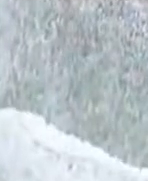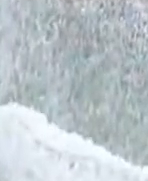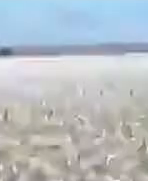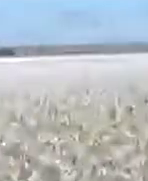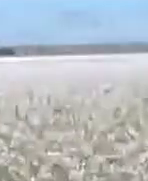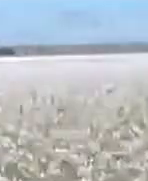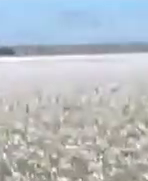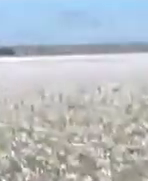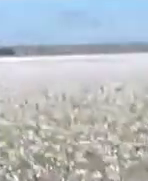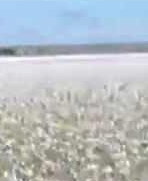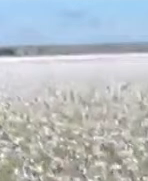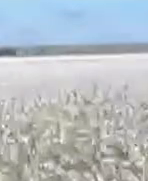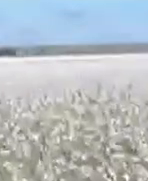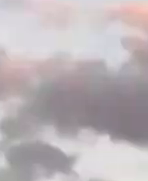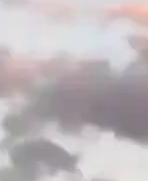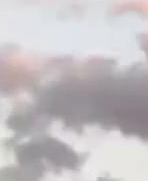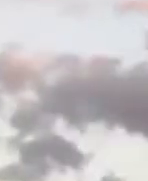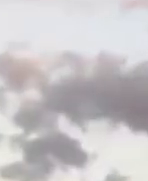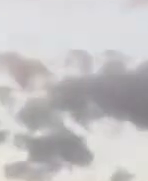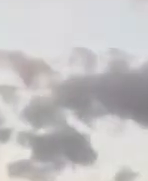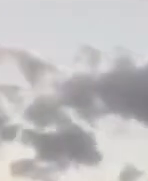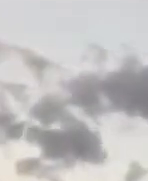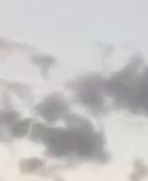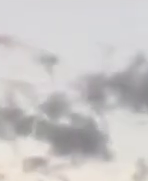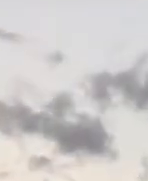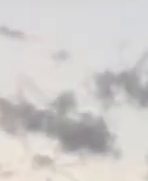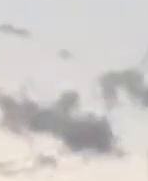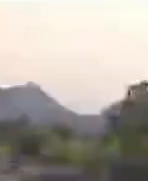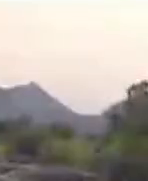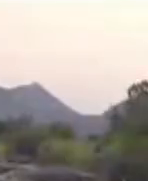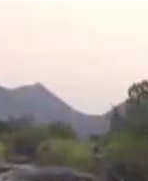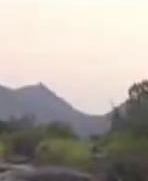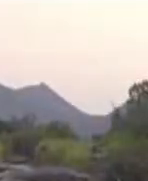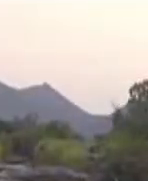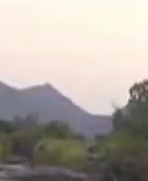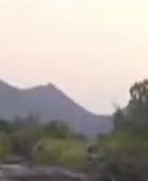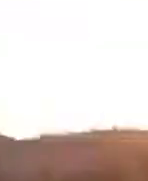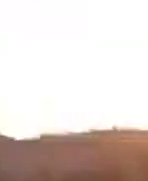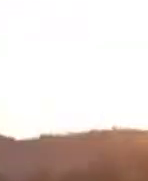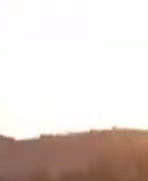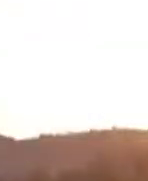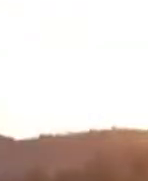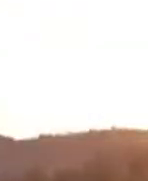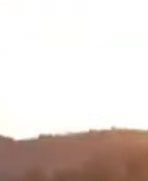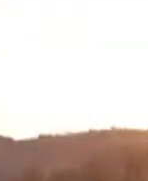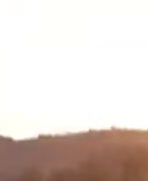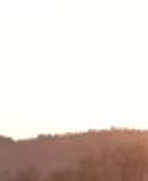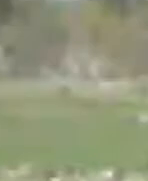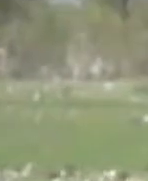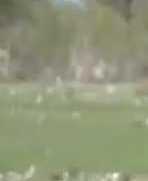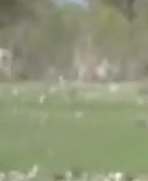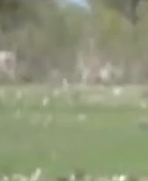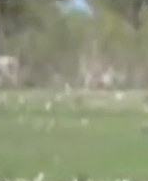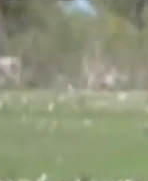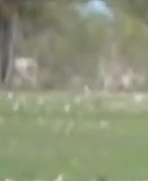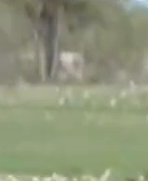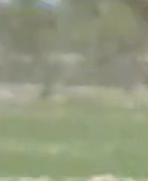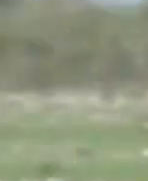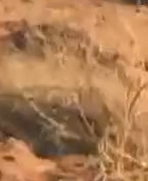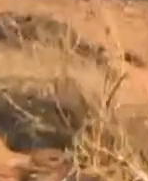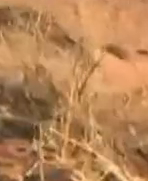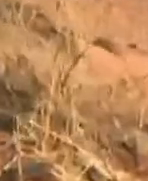you to Namibia again soon. Yes, the world's a crazy place right now, but don't despair. Find the